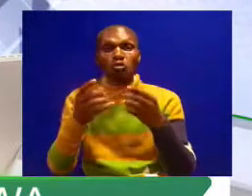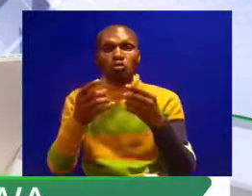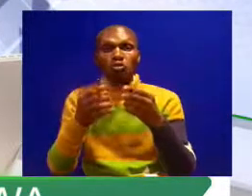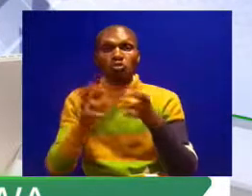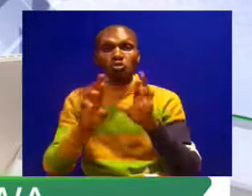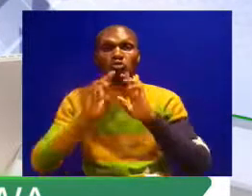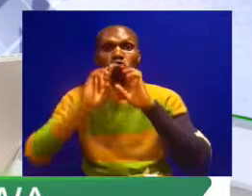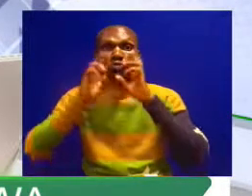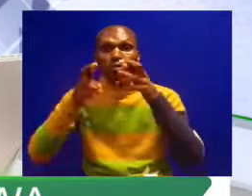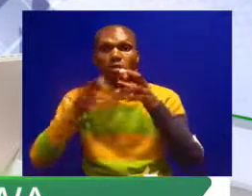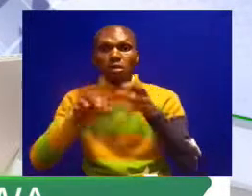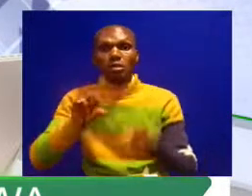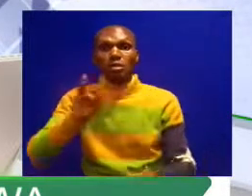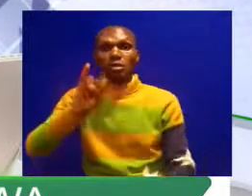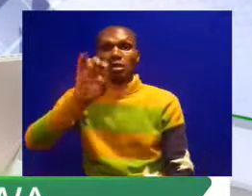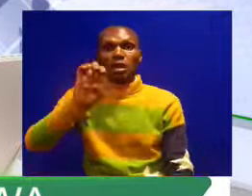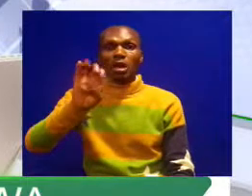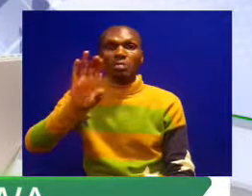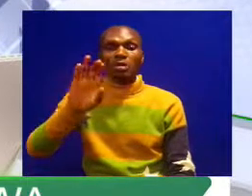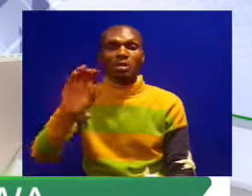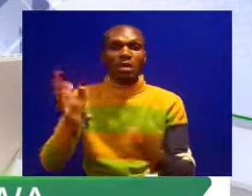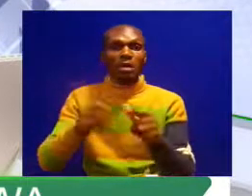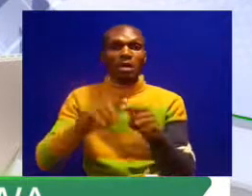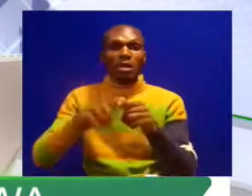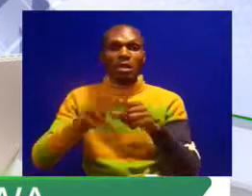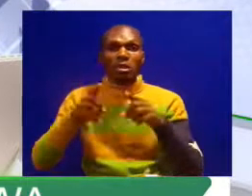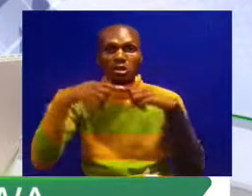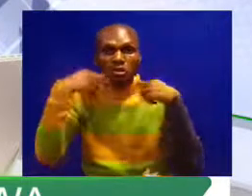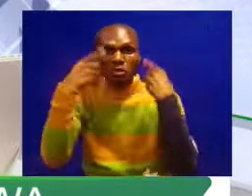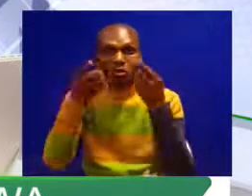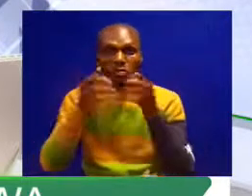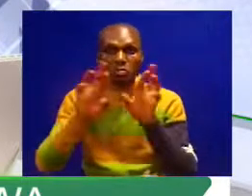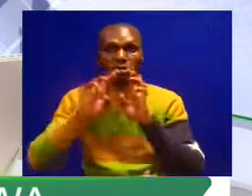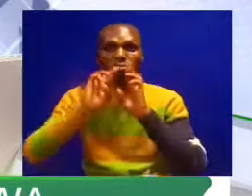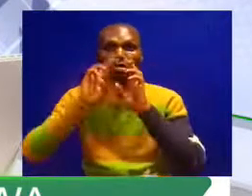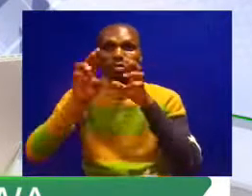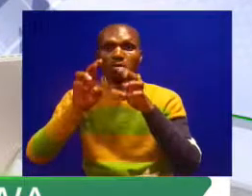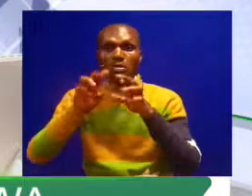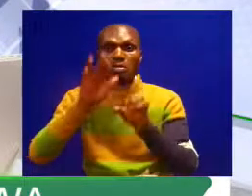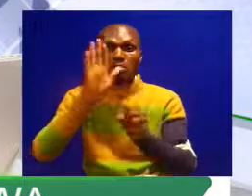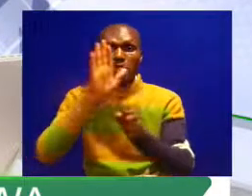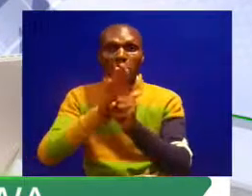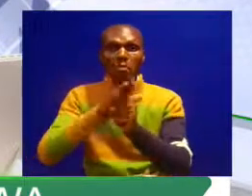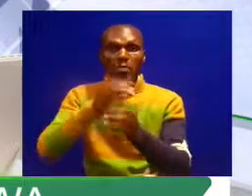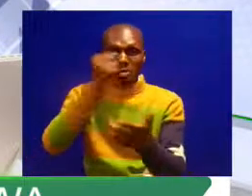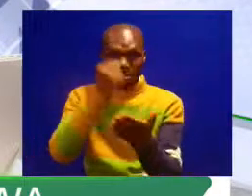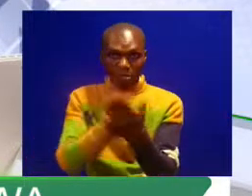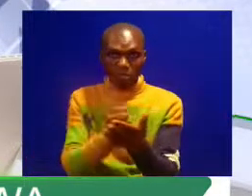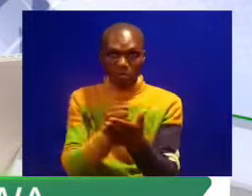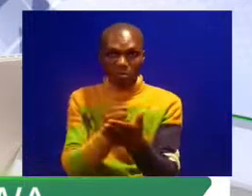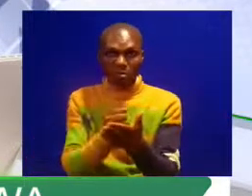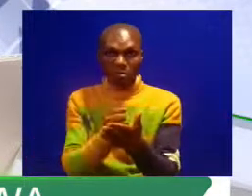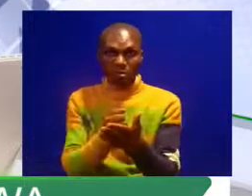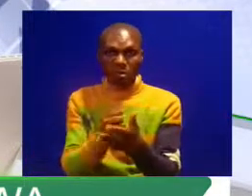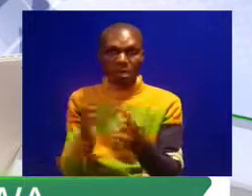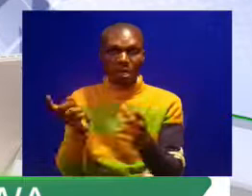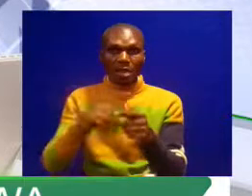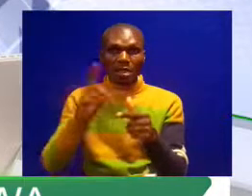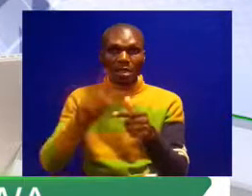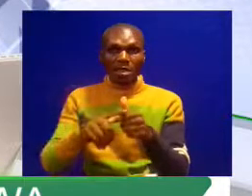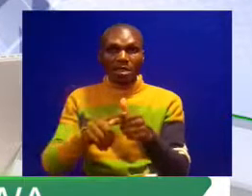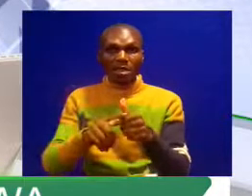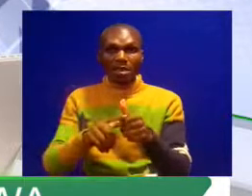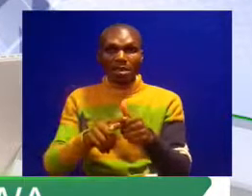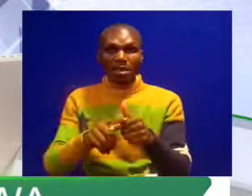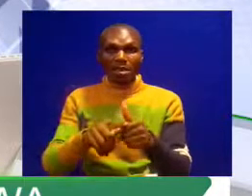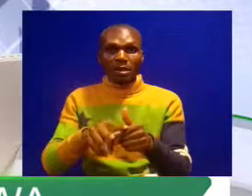sekembe kyobocholi ni chimba ABC kyabetike kubwato kama chibu kurwa station au station au we can say media